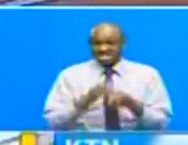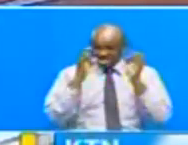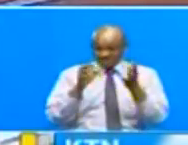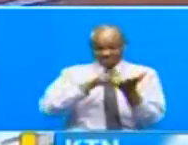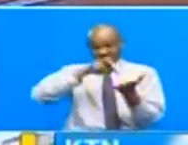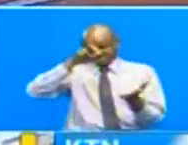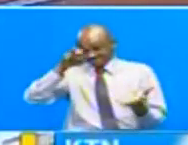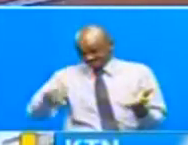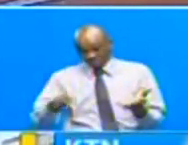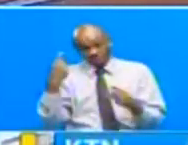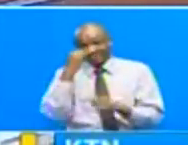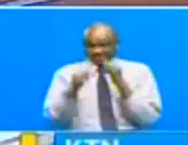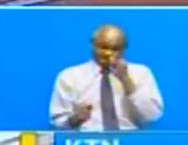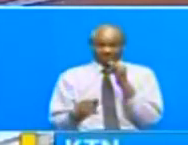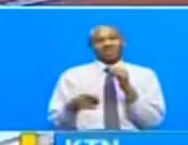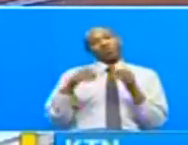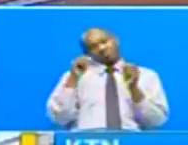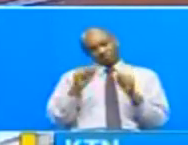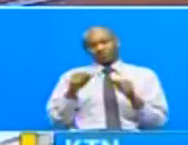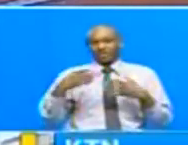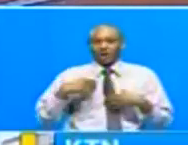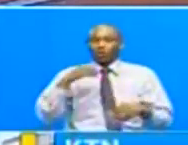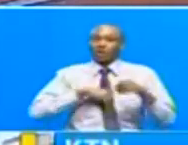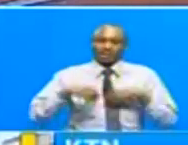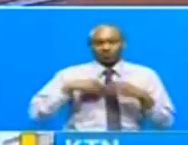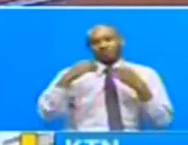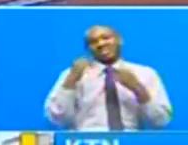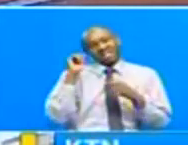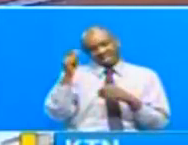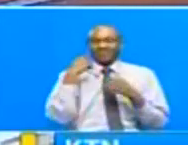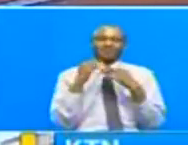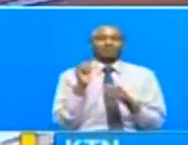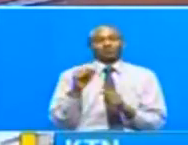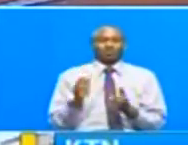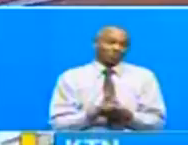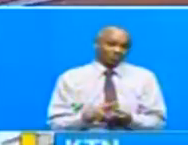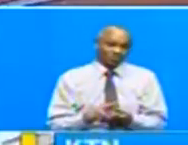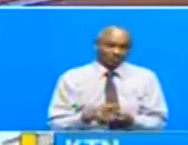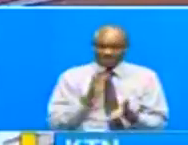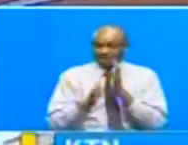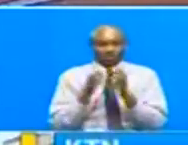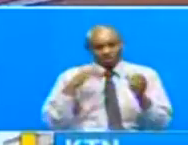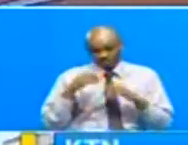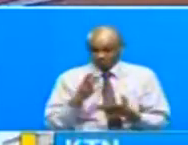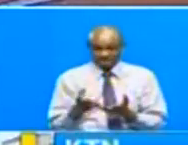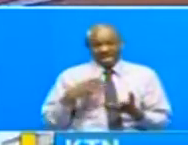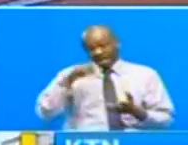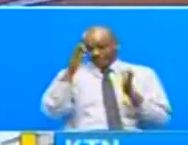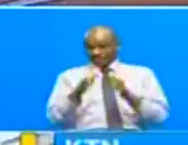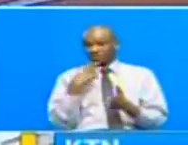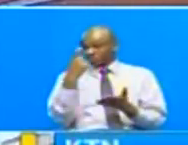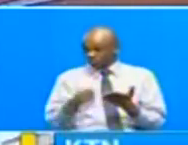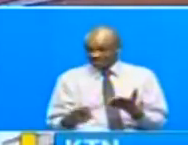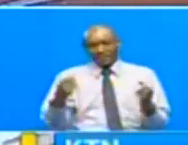stepping aside was the ultimate solution, we would now be corruption-free Kenya. Another one here from at Kihima, you say,